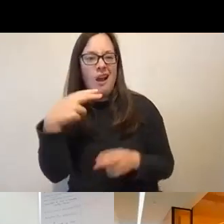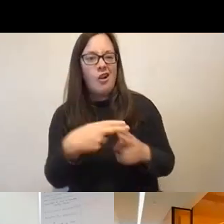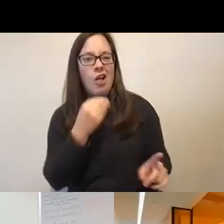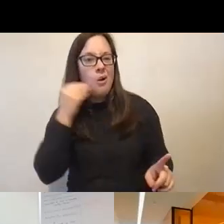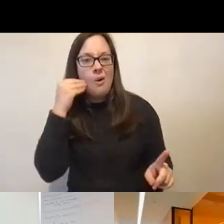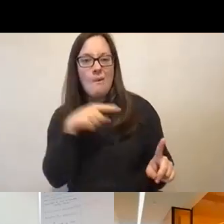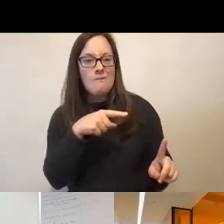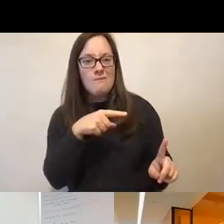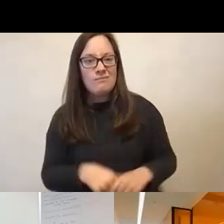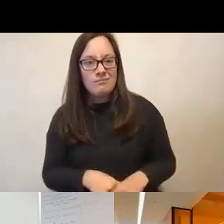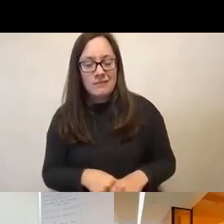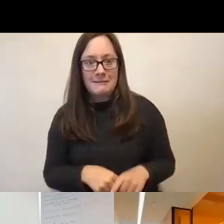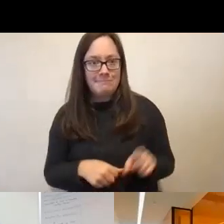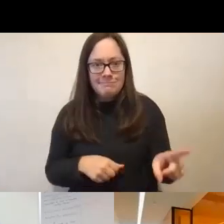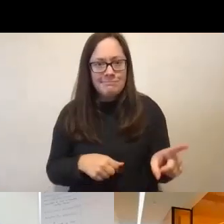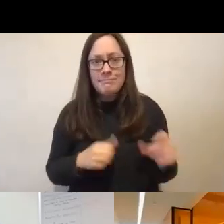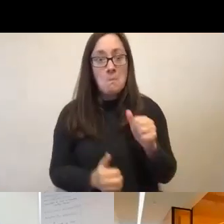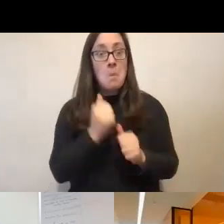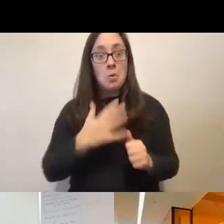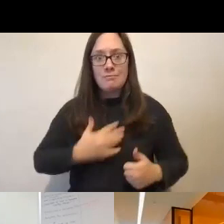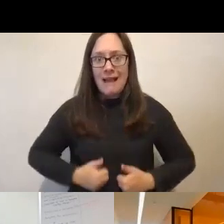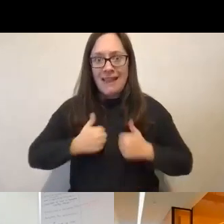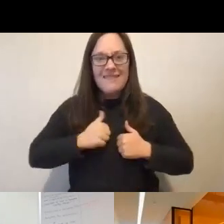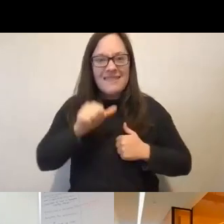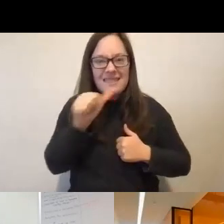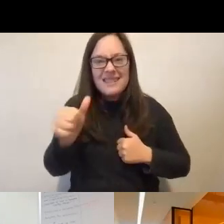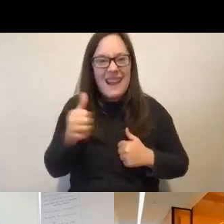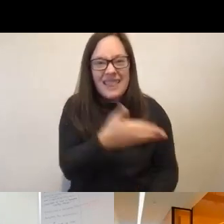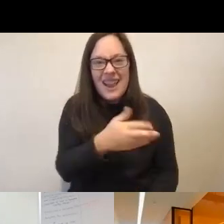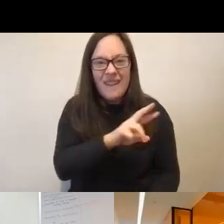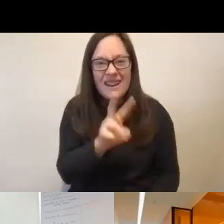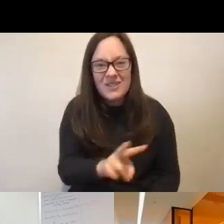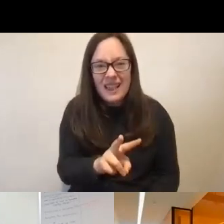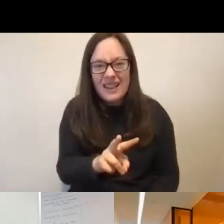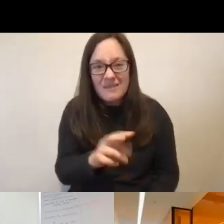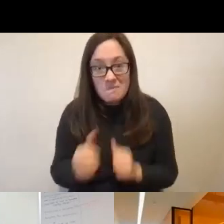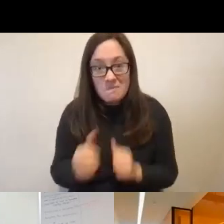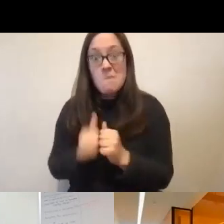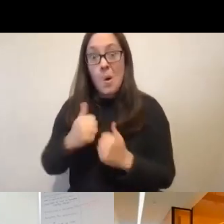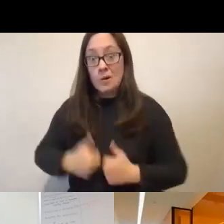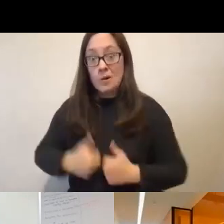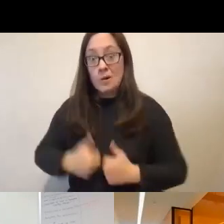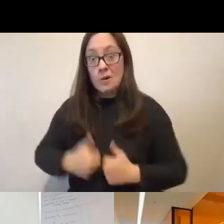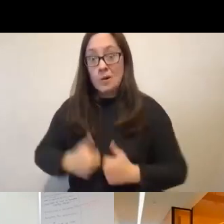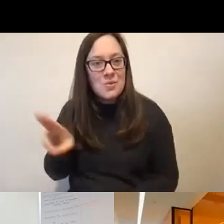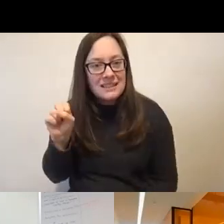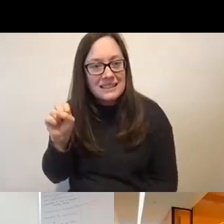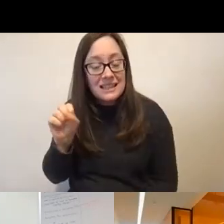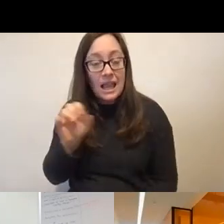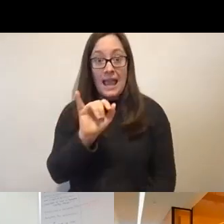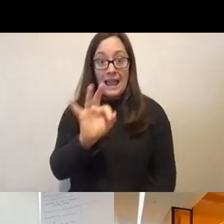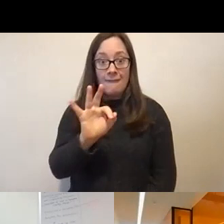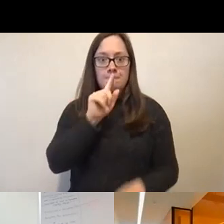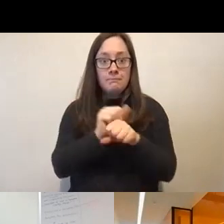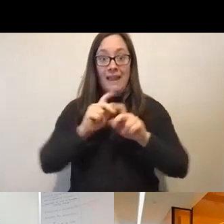because that's not where I lived most of my life, right? So I define home as if it's a physical place. If I have